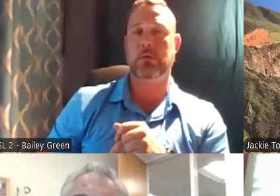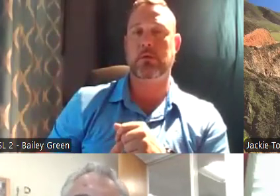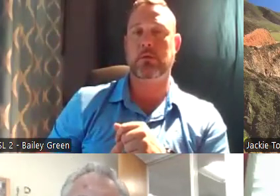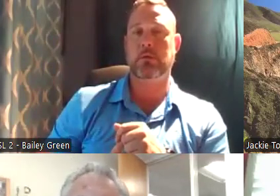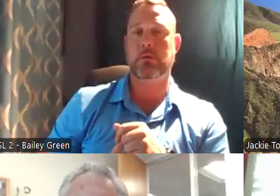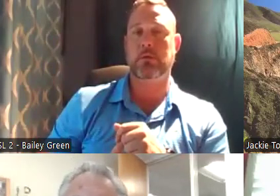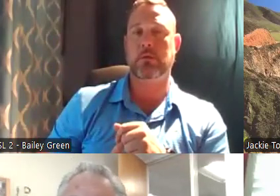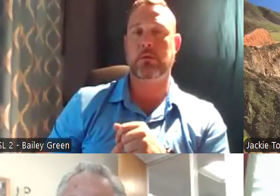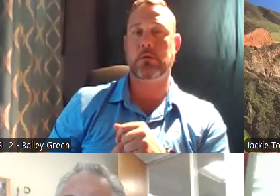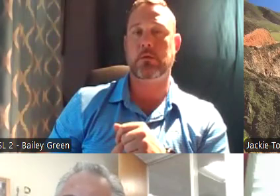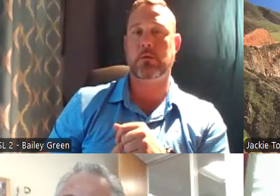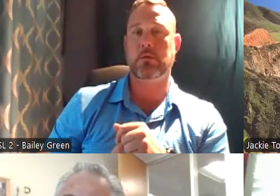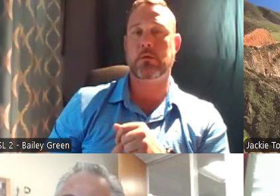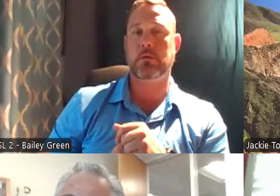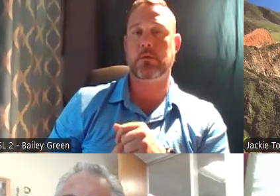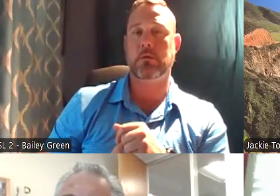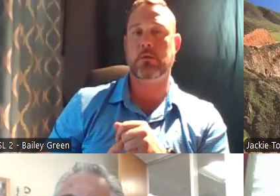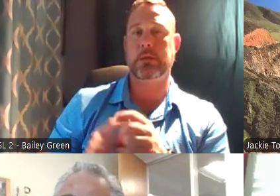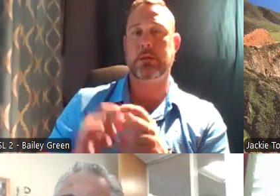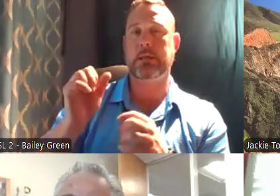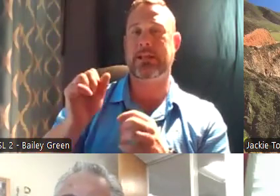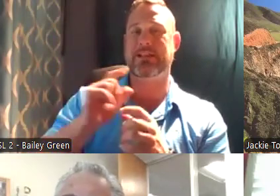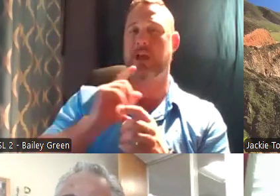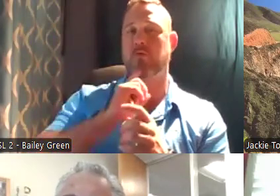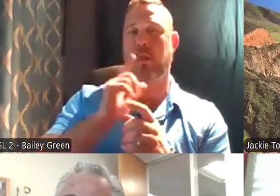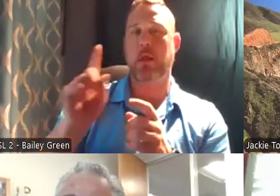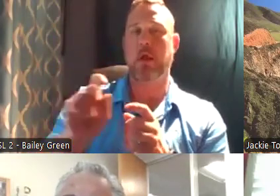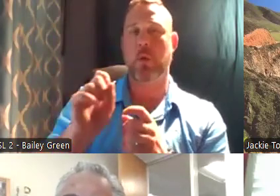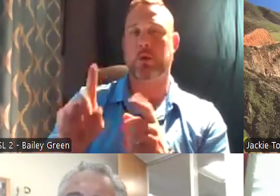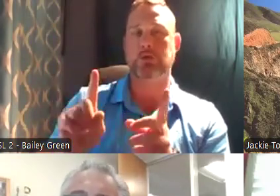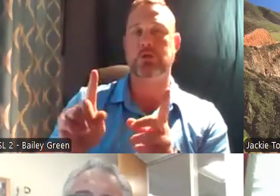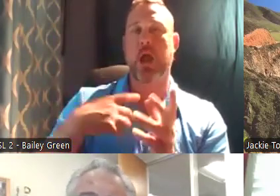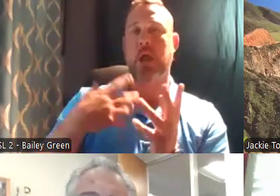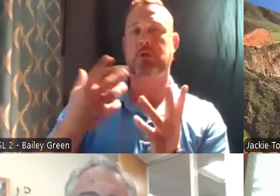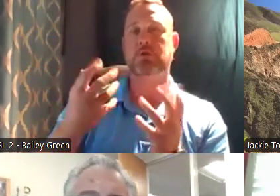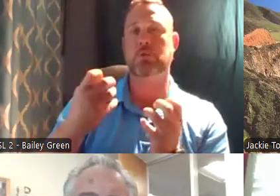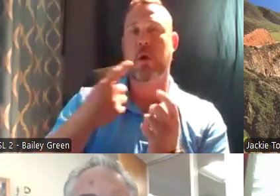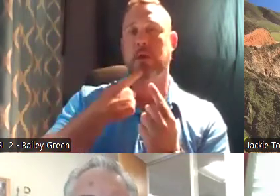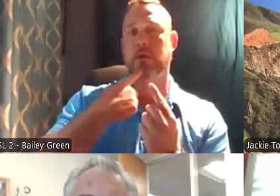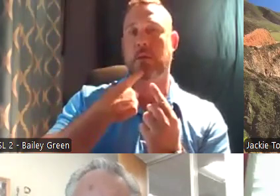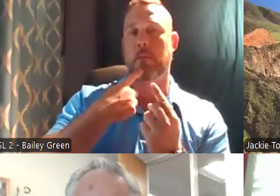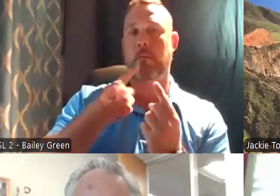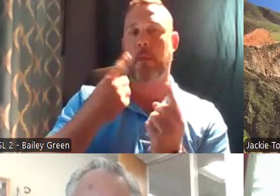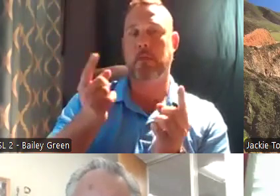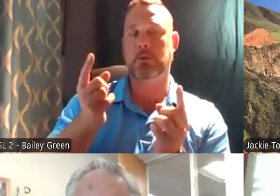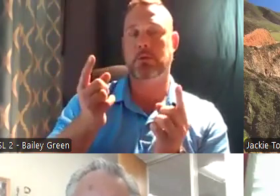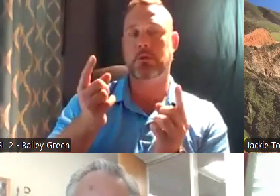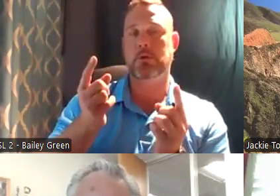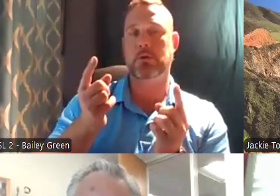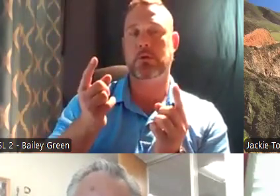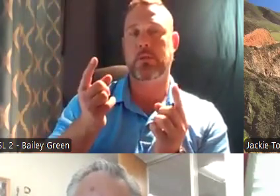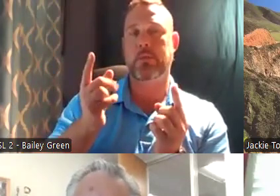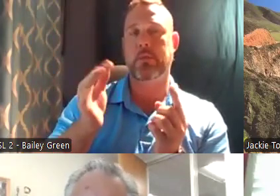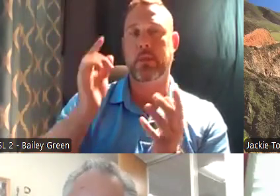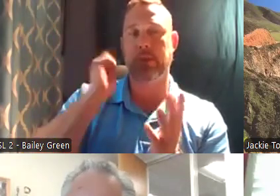Hi, Lisa. Yeah, it's not really a question. I just wanted to mention the Secretary